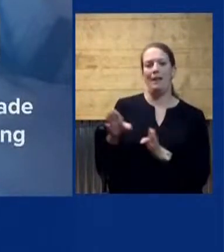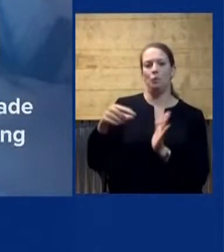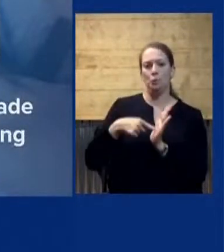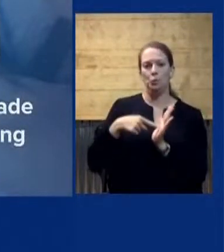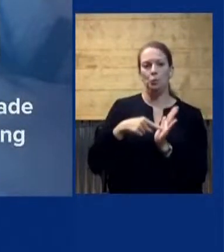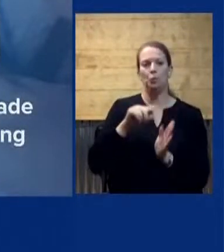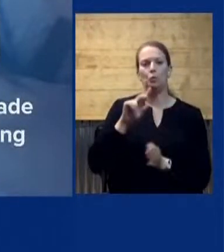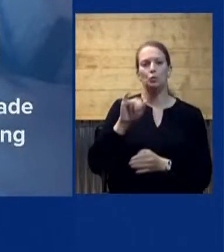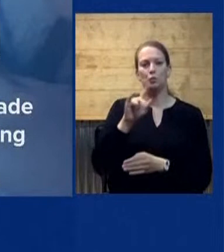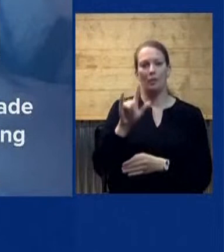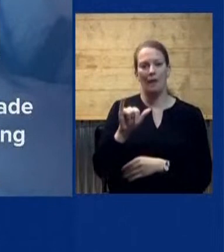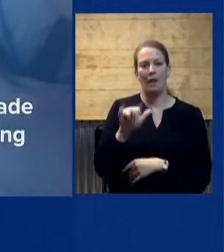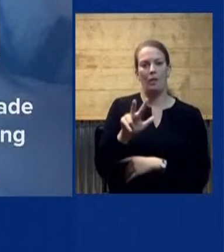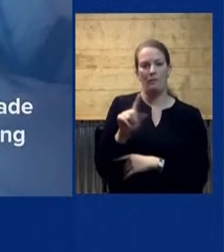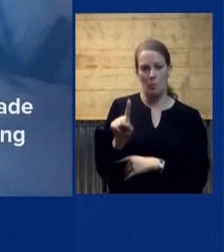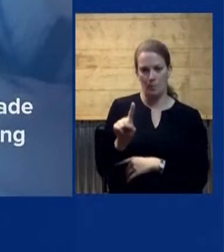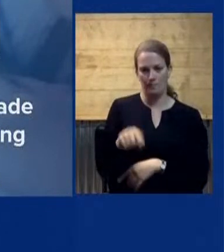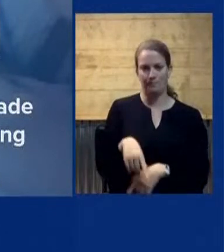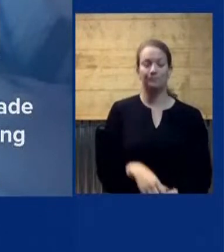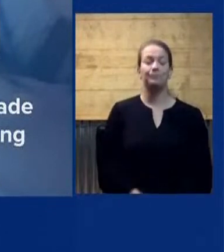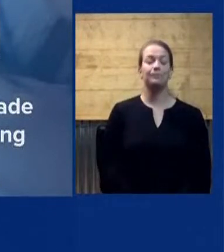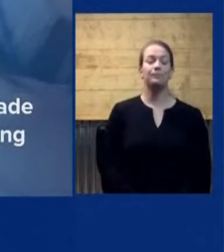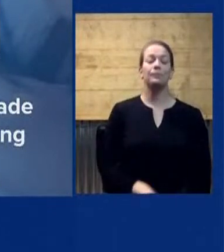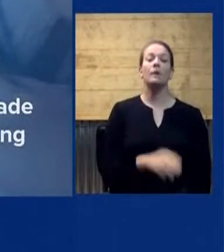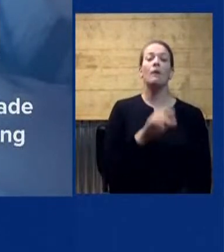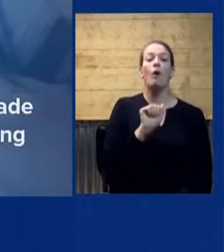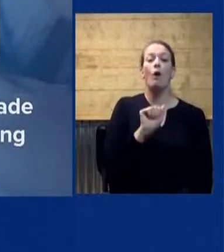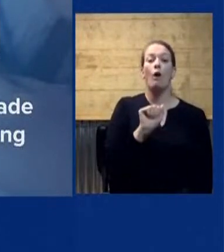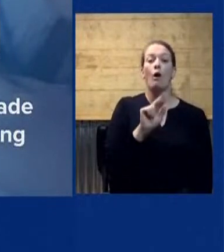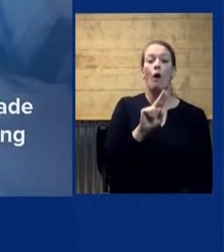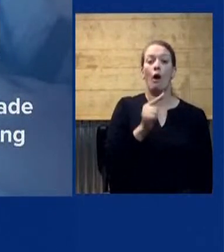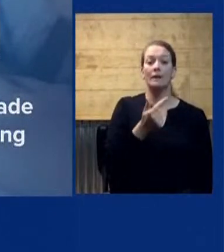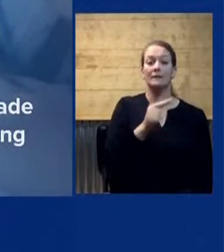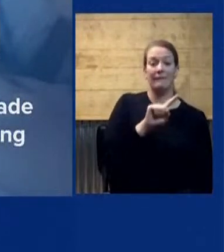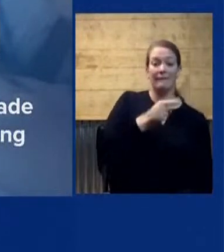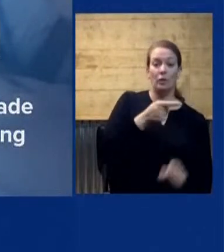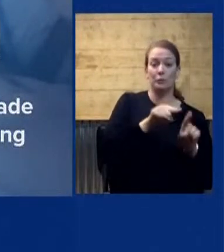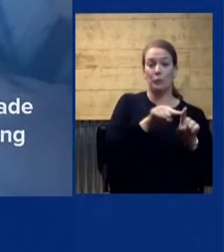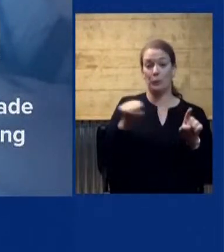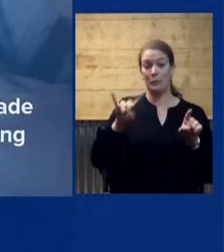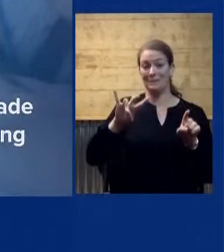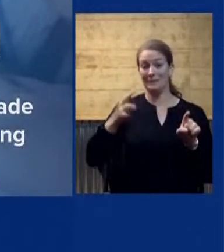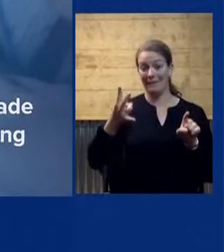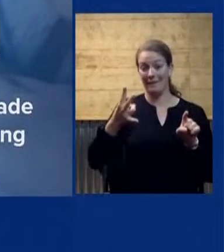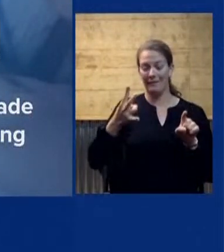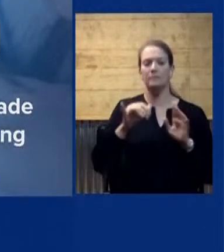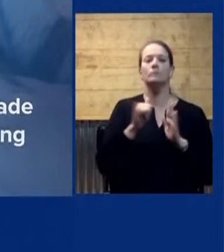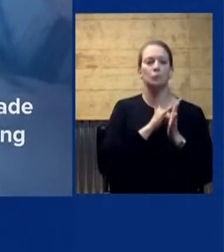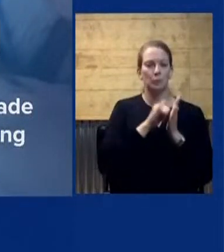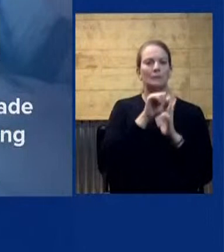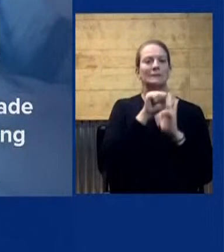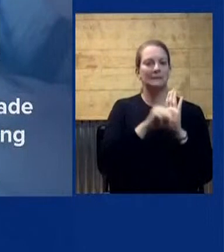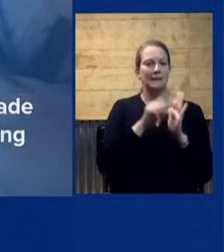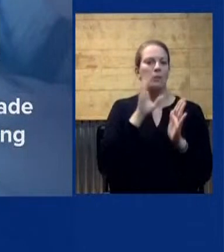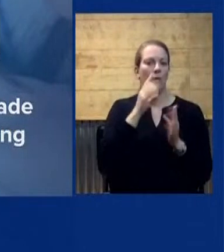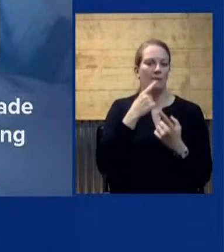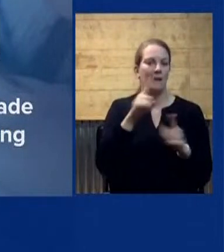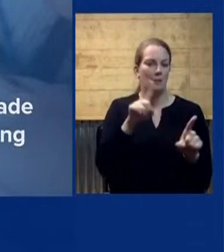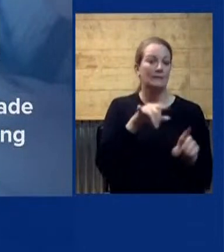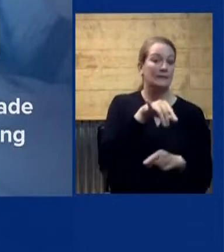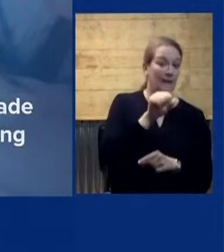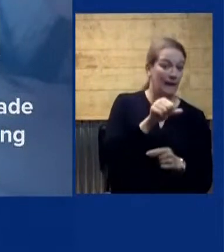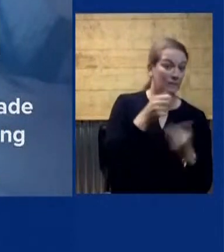August 1 to 7, the state will announce a decision on whether or not those schools